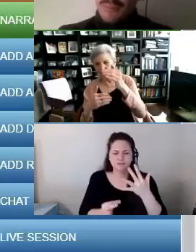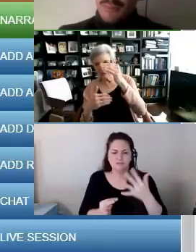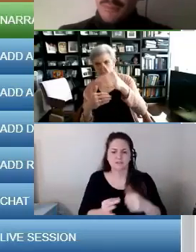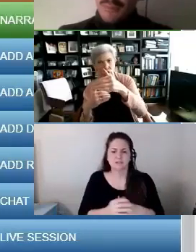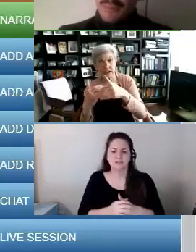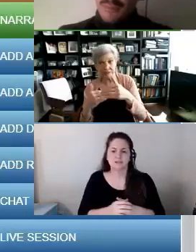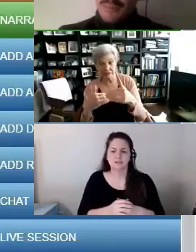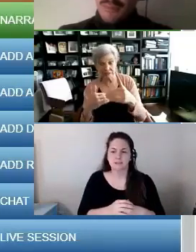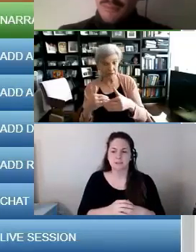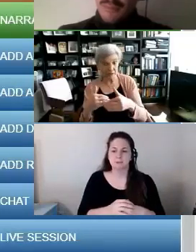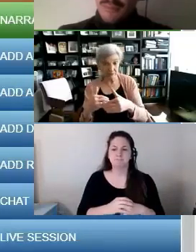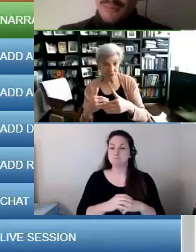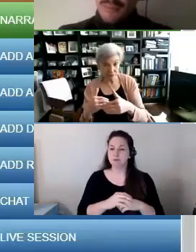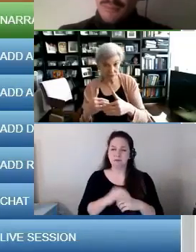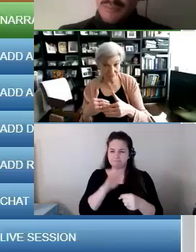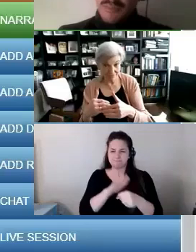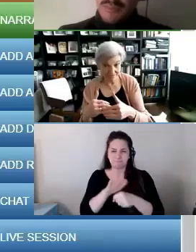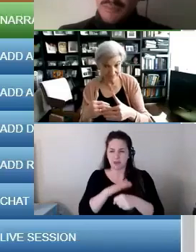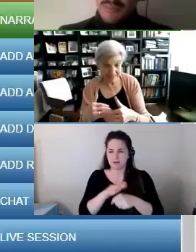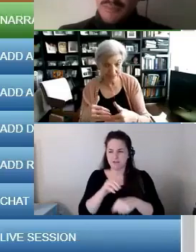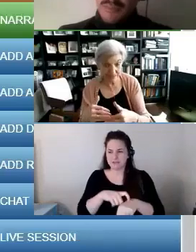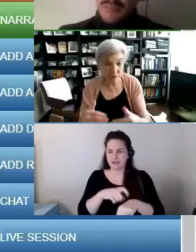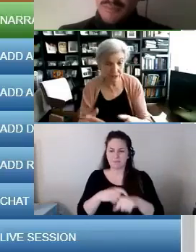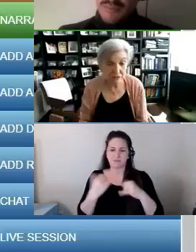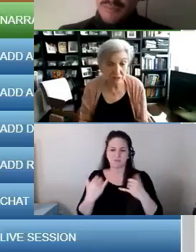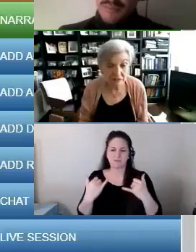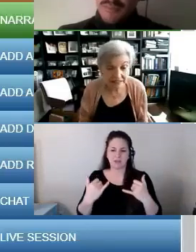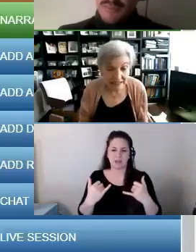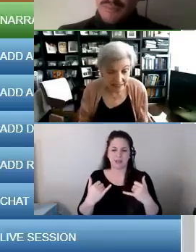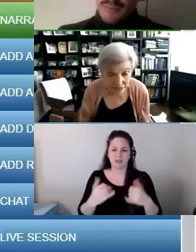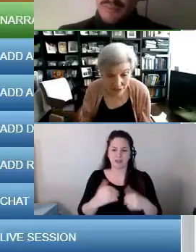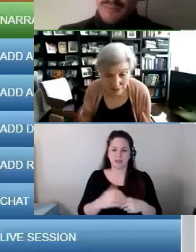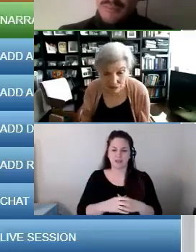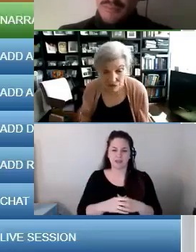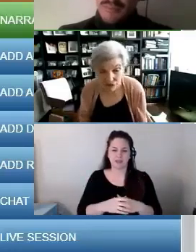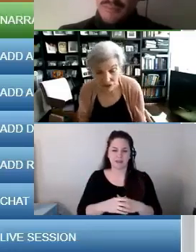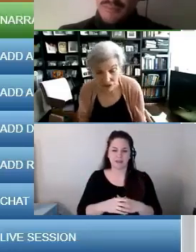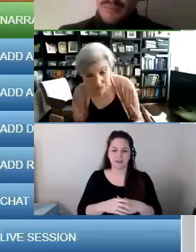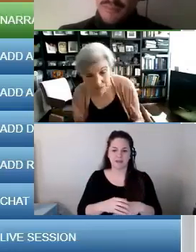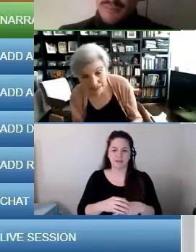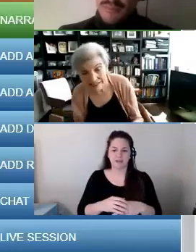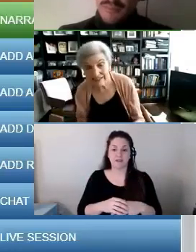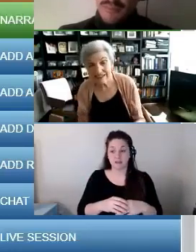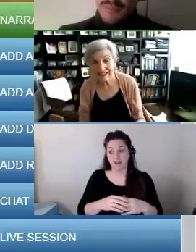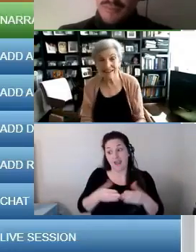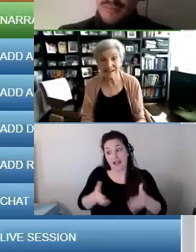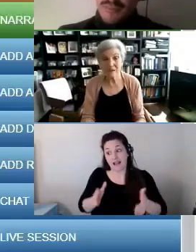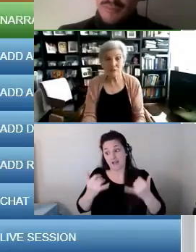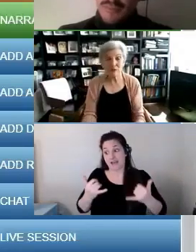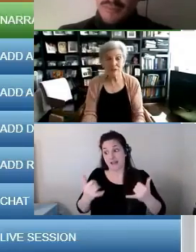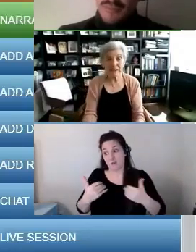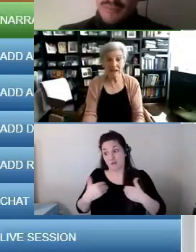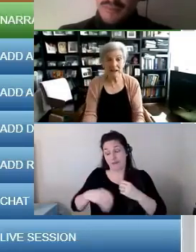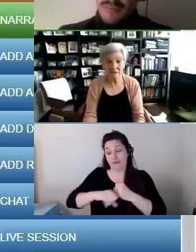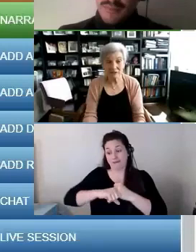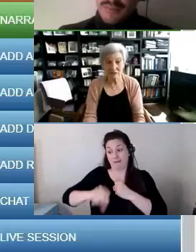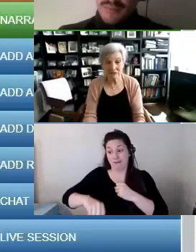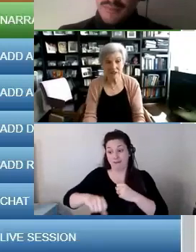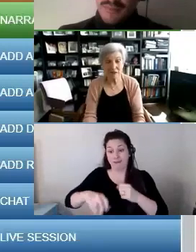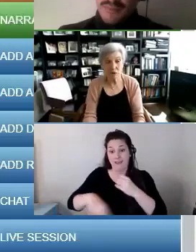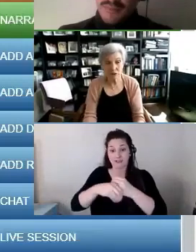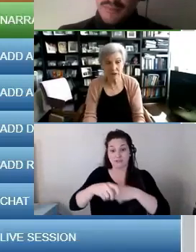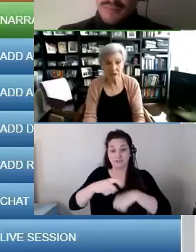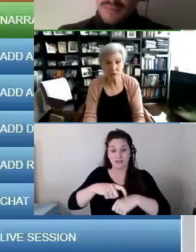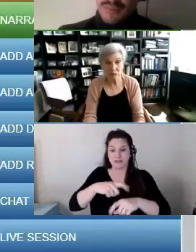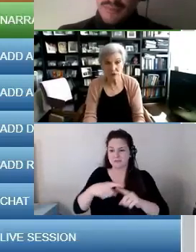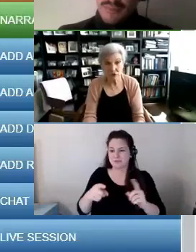but we don't have time, even with taking some extra time, without taking